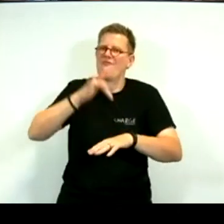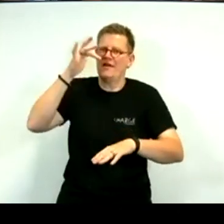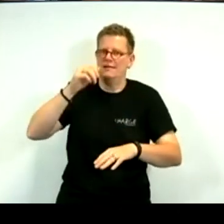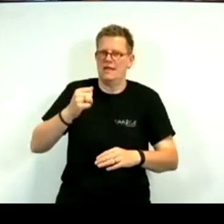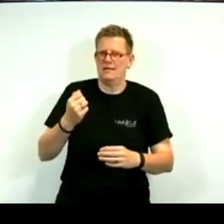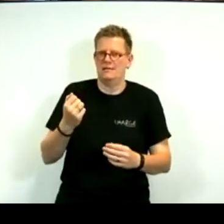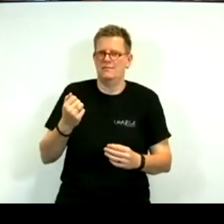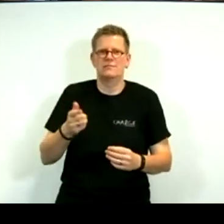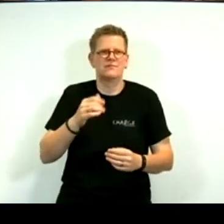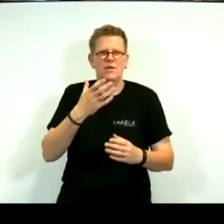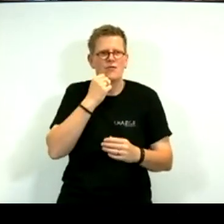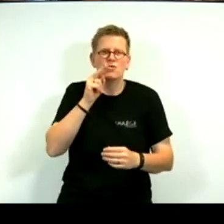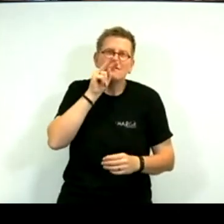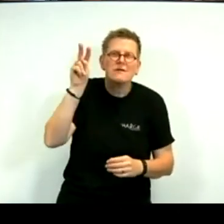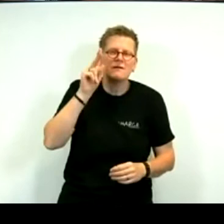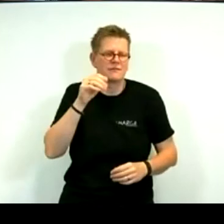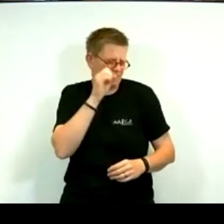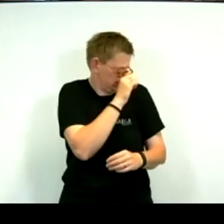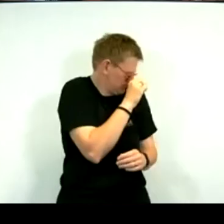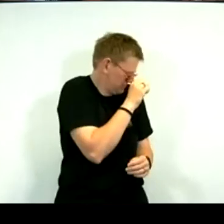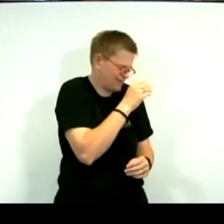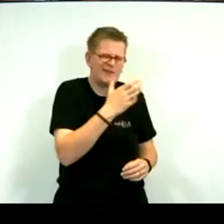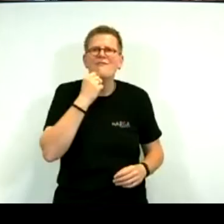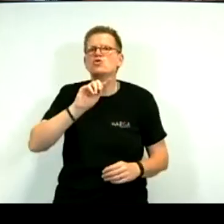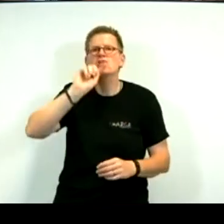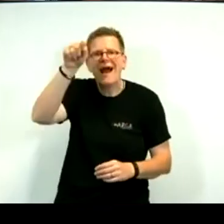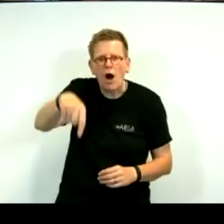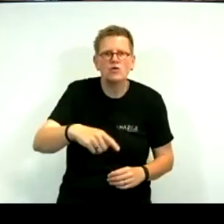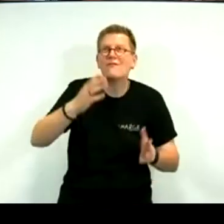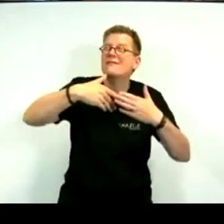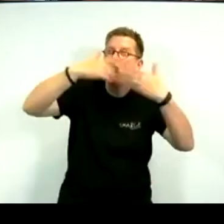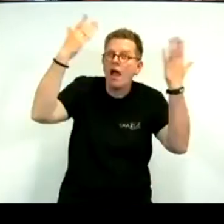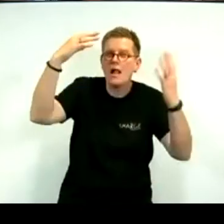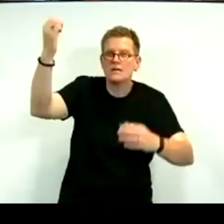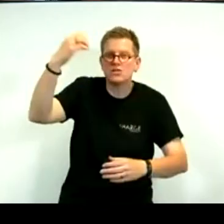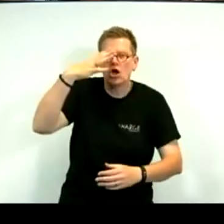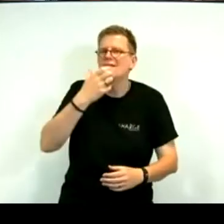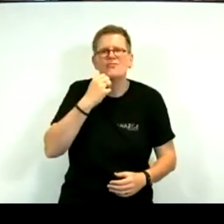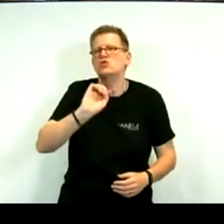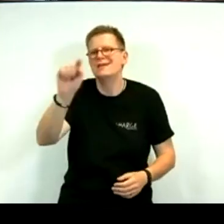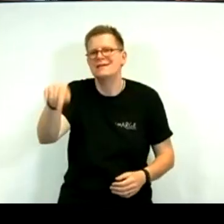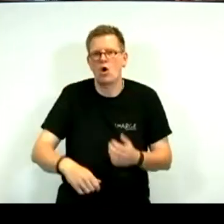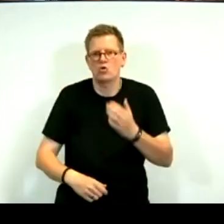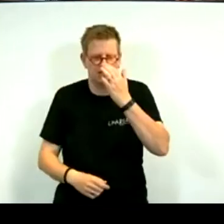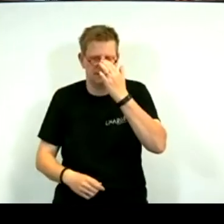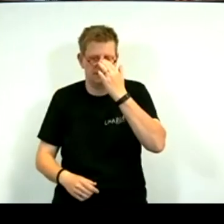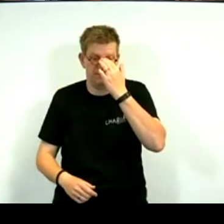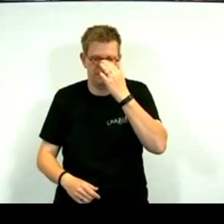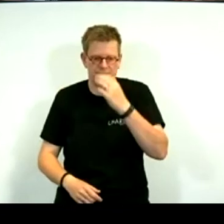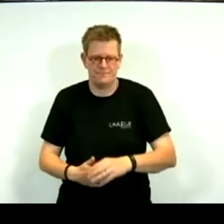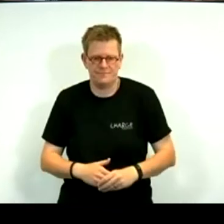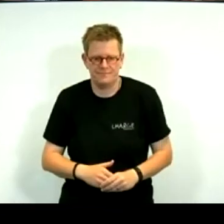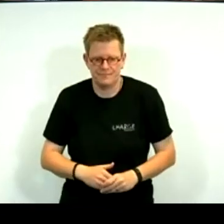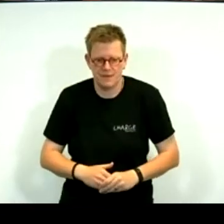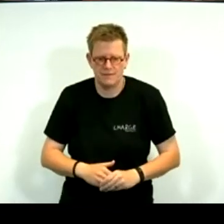go outside the building because the sun is shining, and so on. The next picture shows a